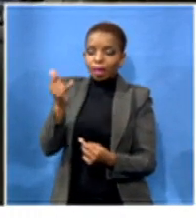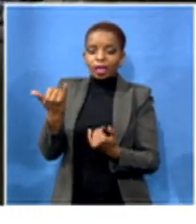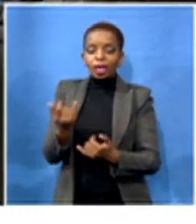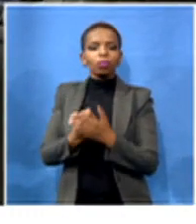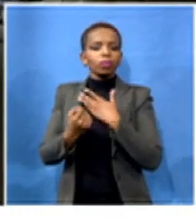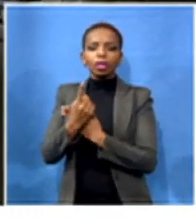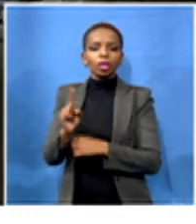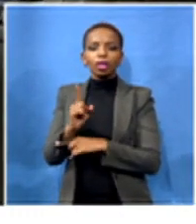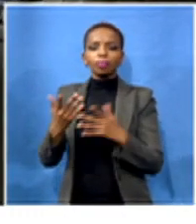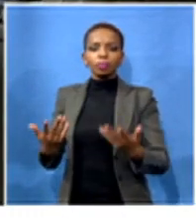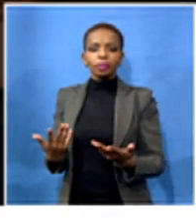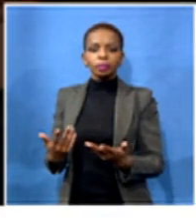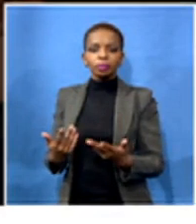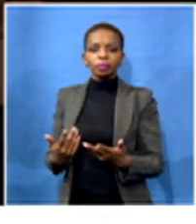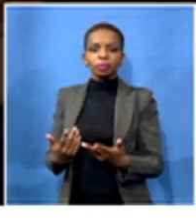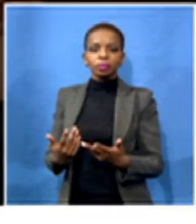imagine that's been considered.